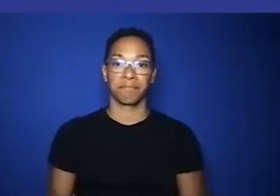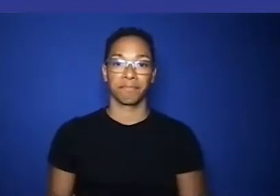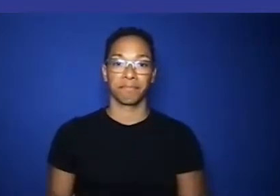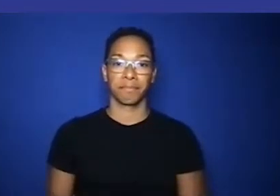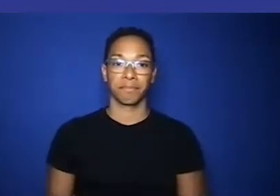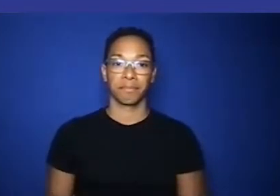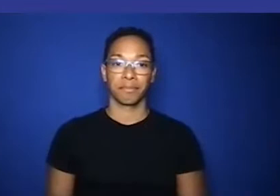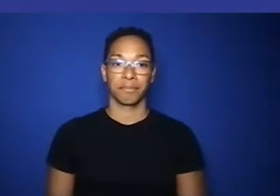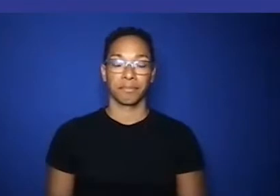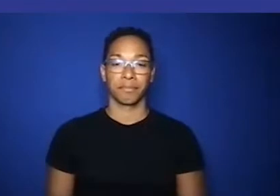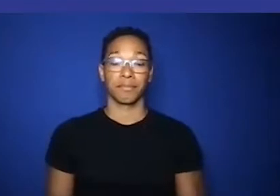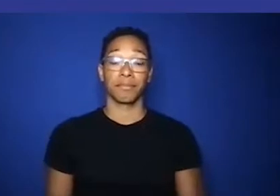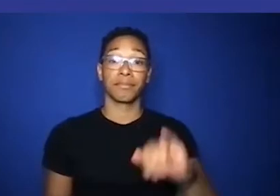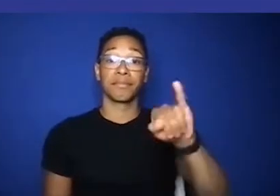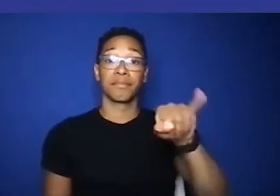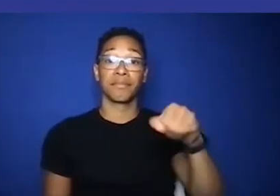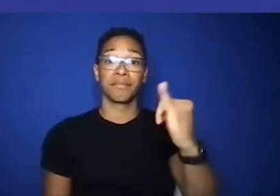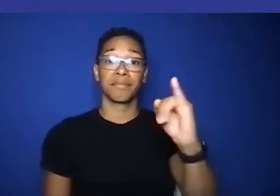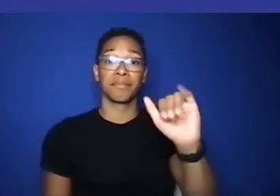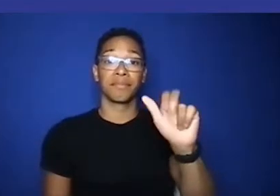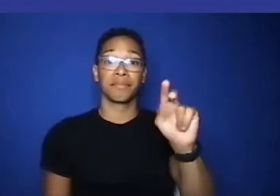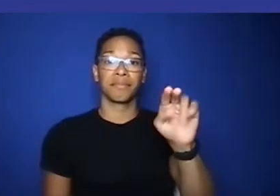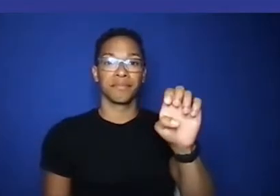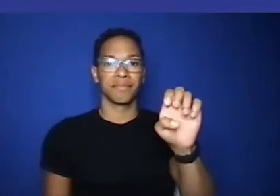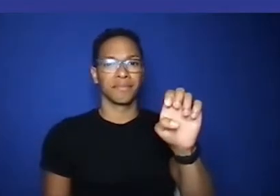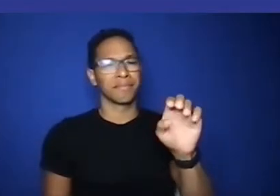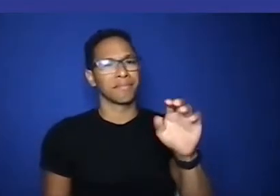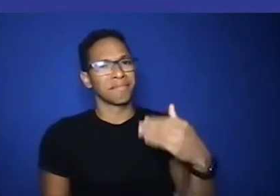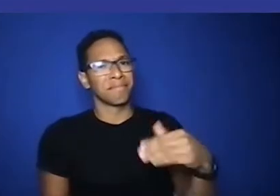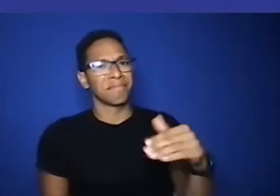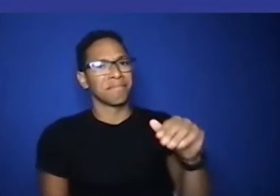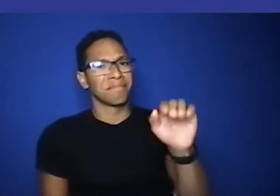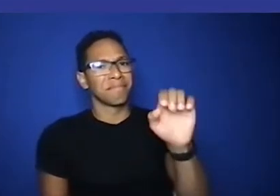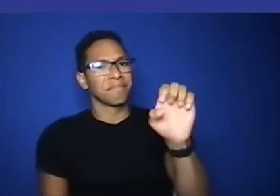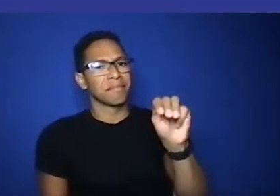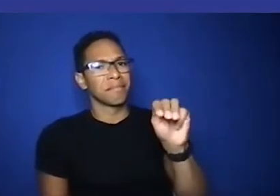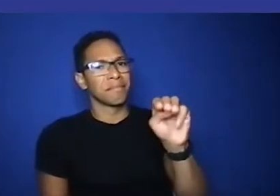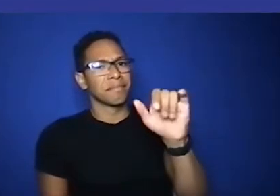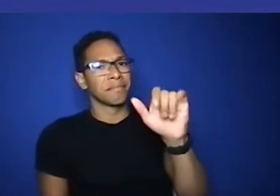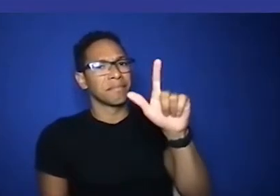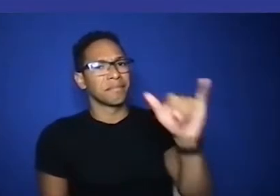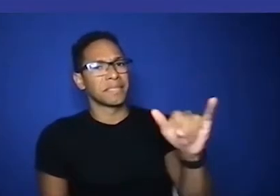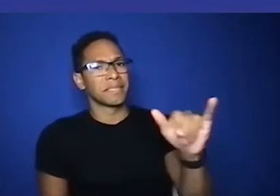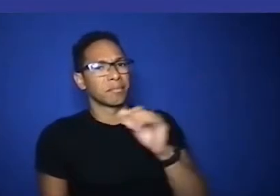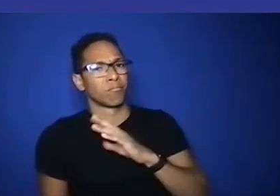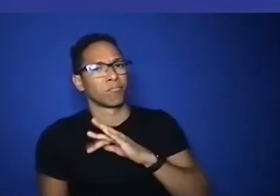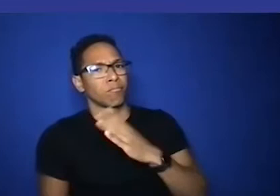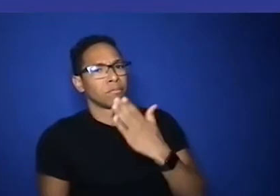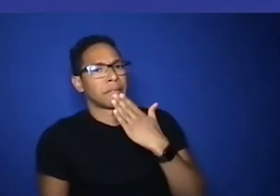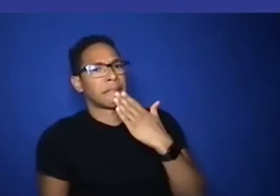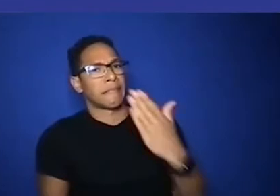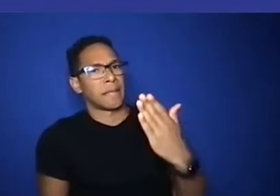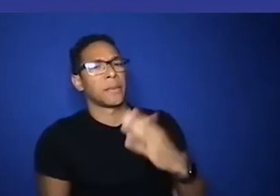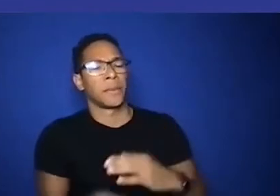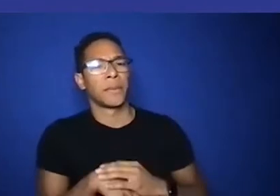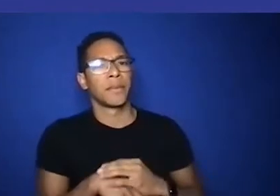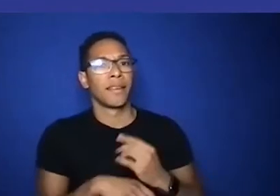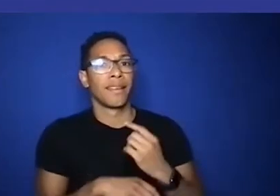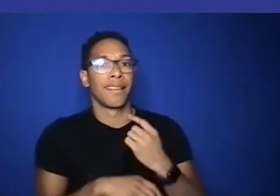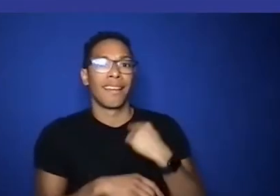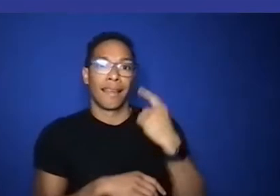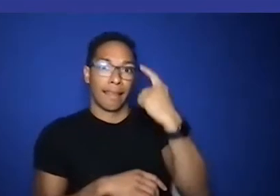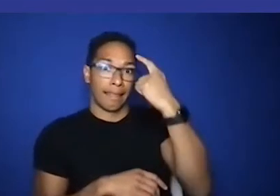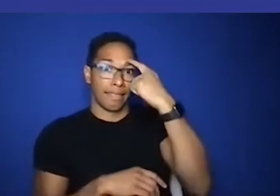Emily, thank you so much. And I think the connections across the